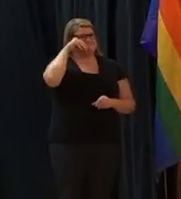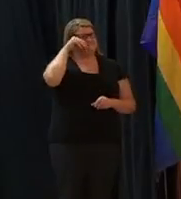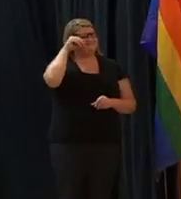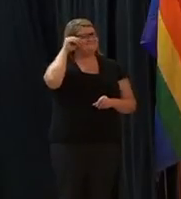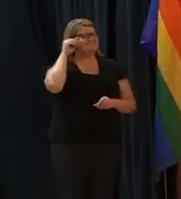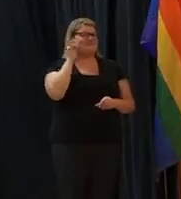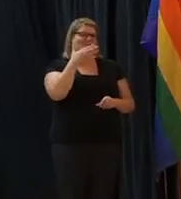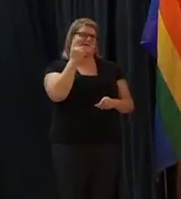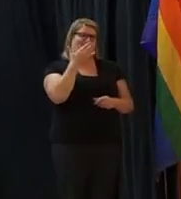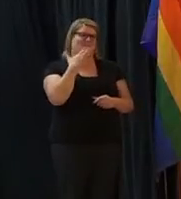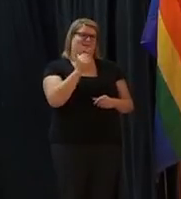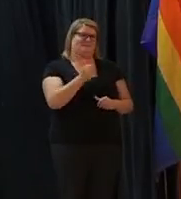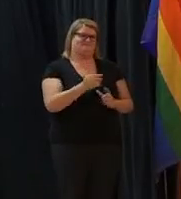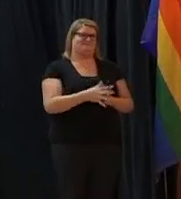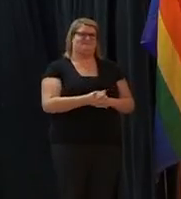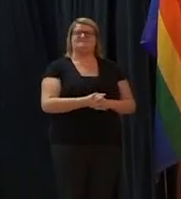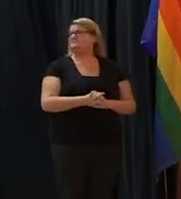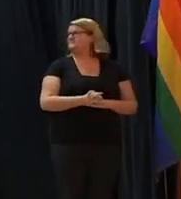That's better, thank you.